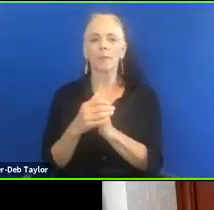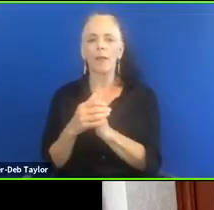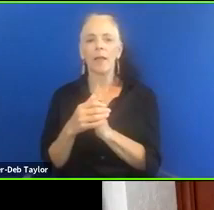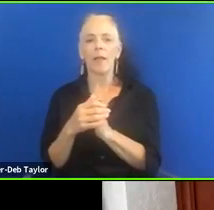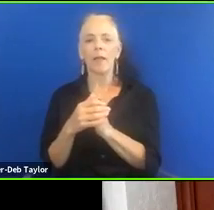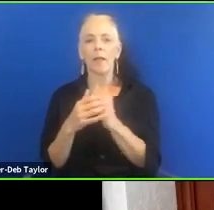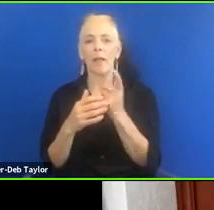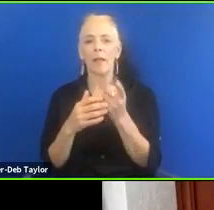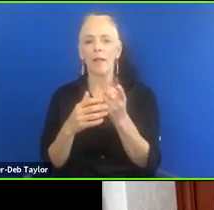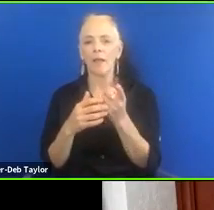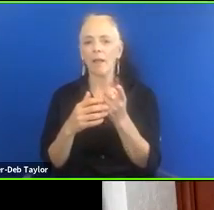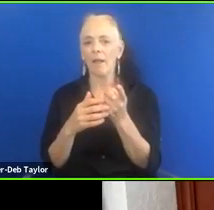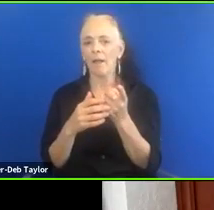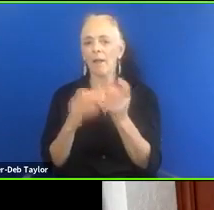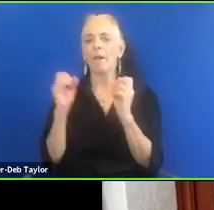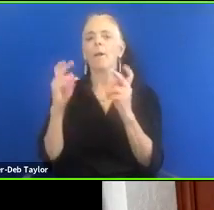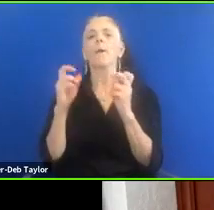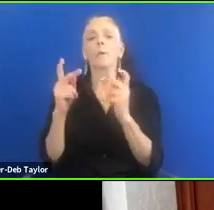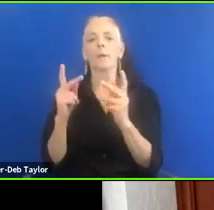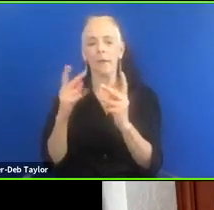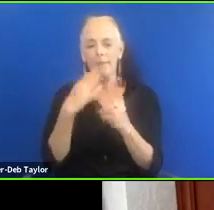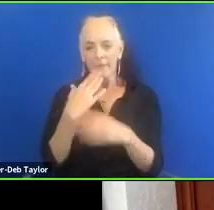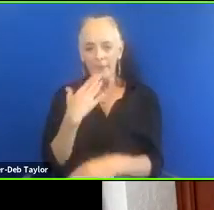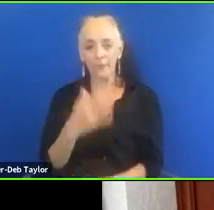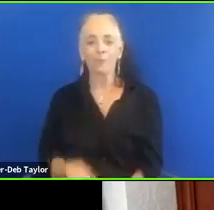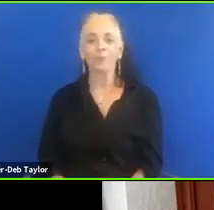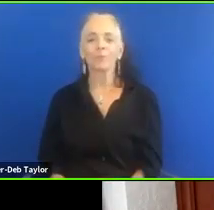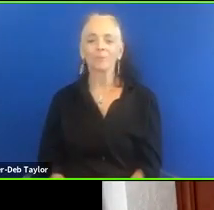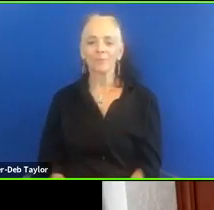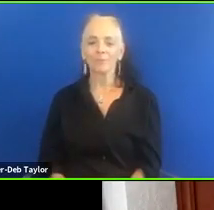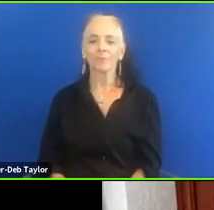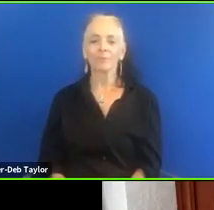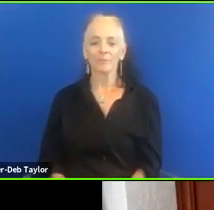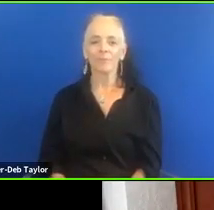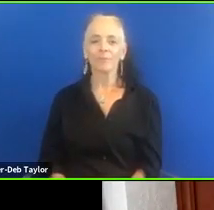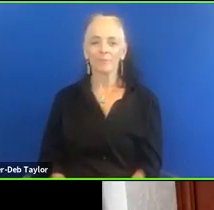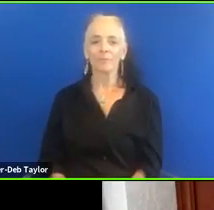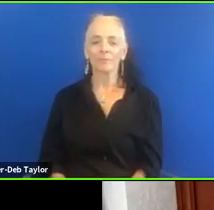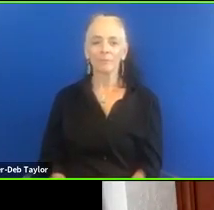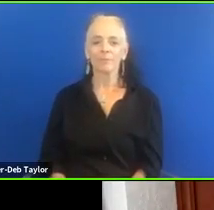translation, but okay, thank you. Mm-hmm.